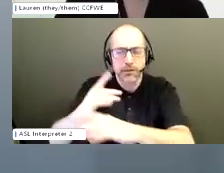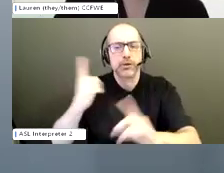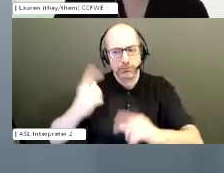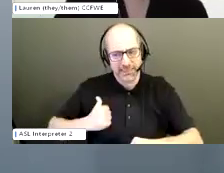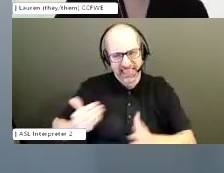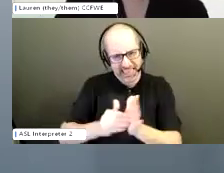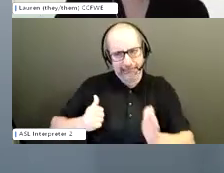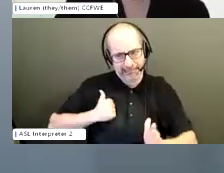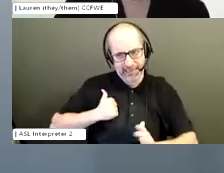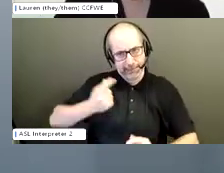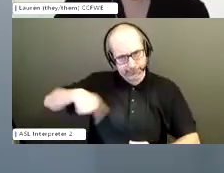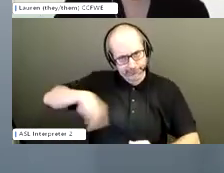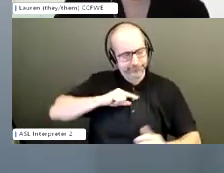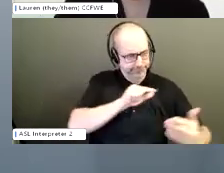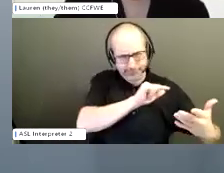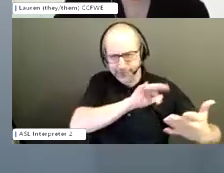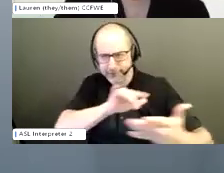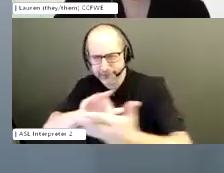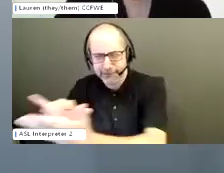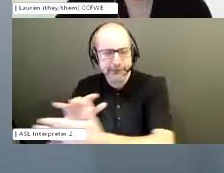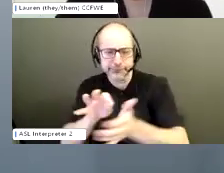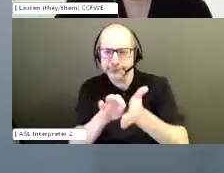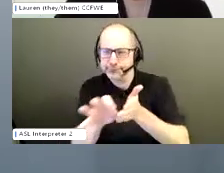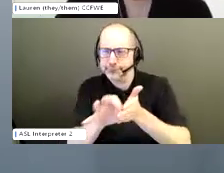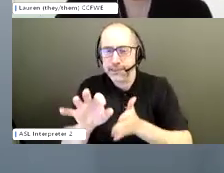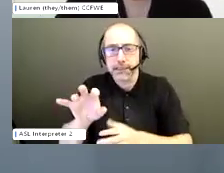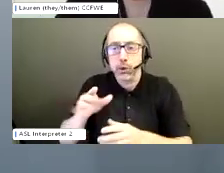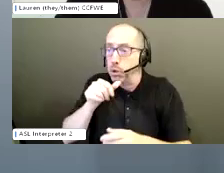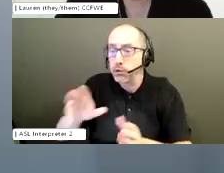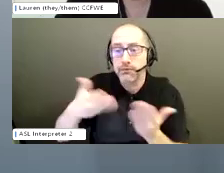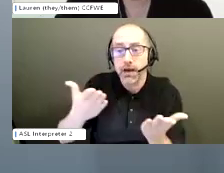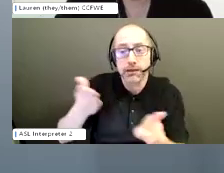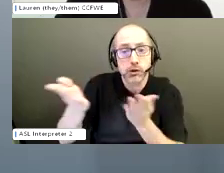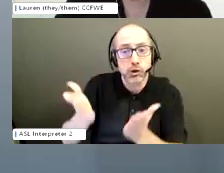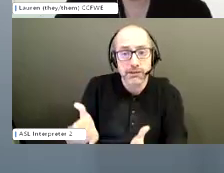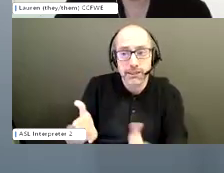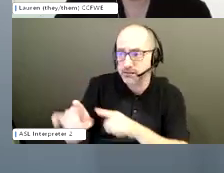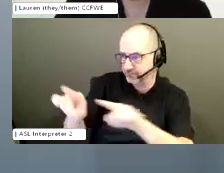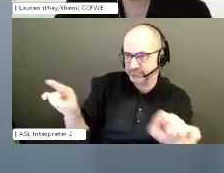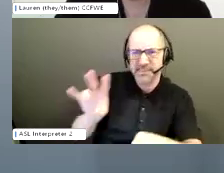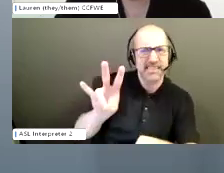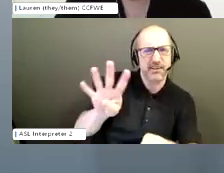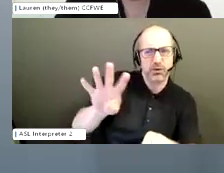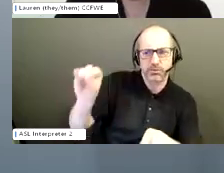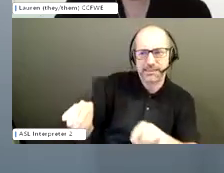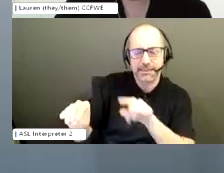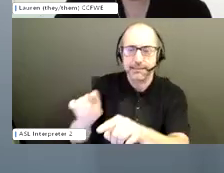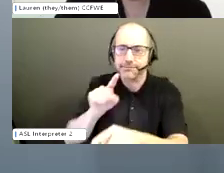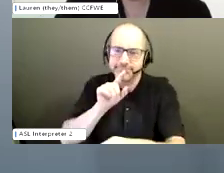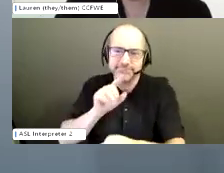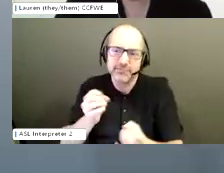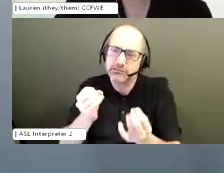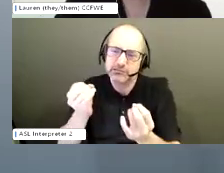us, 74% of service providers reported there is a lack of available support systems for survivors of economic